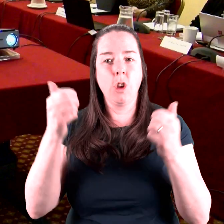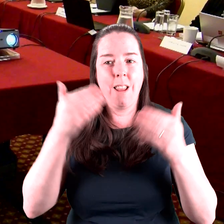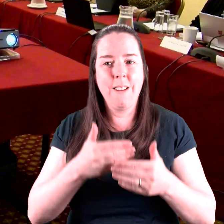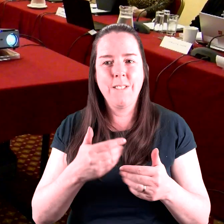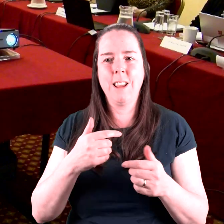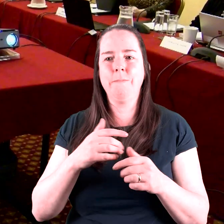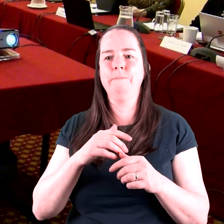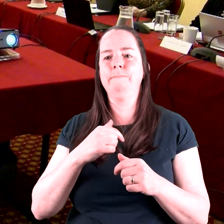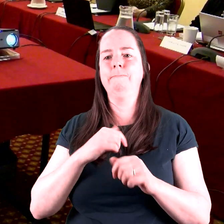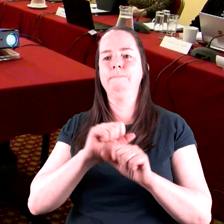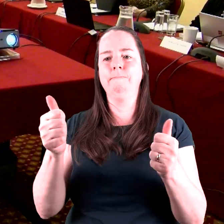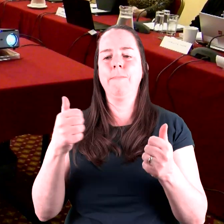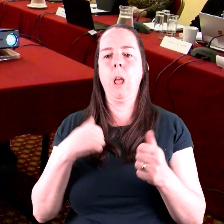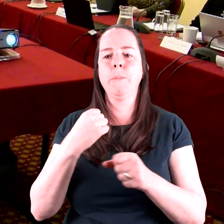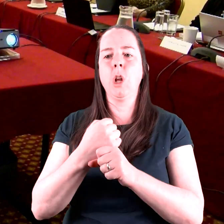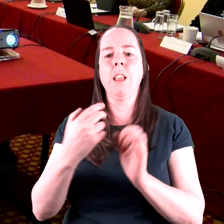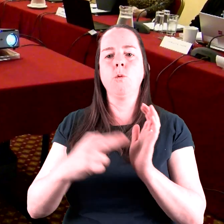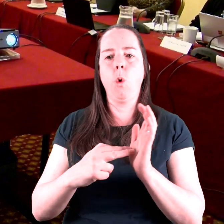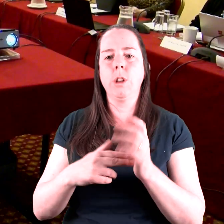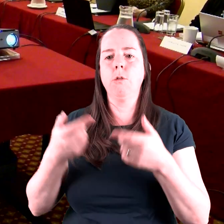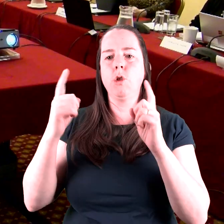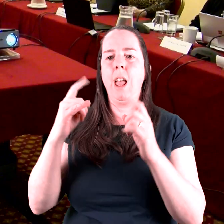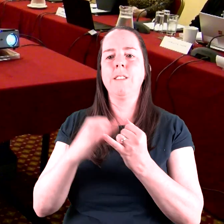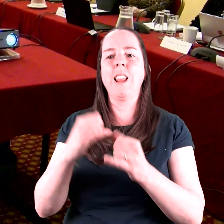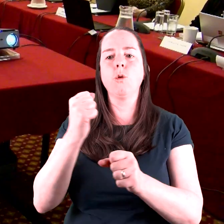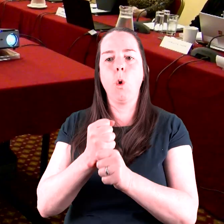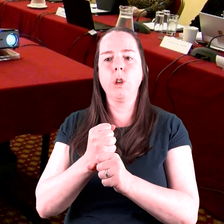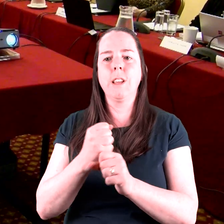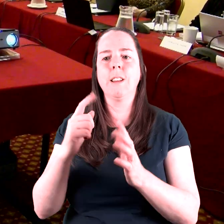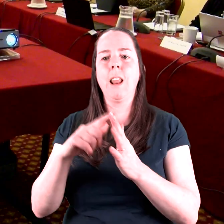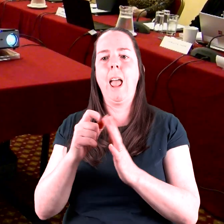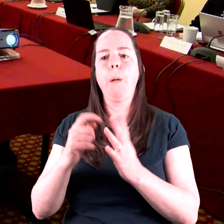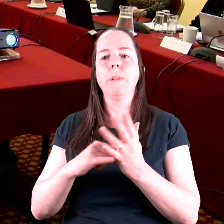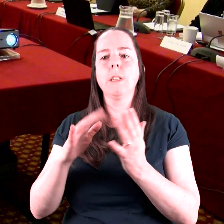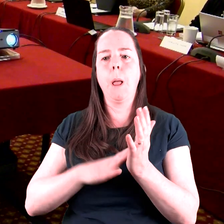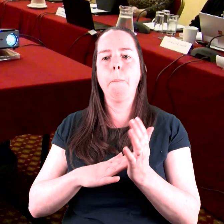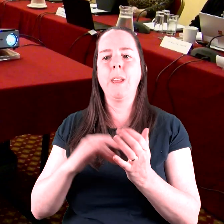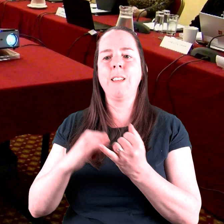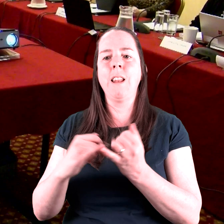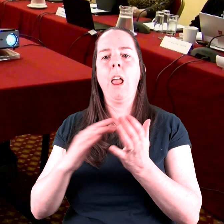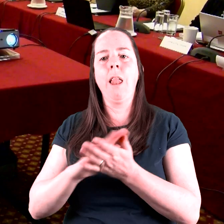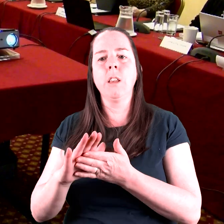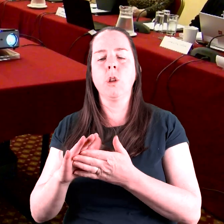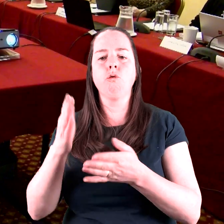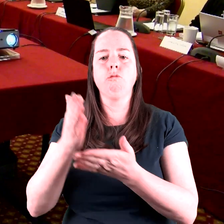Good evening everybody, I'm Gillian Norton. I chair St George's and Epsom St Helier Trusts.